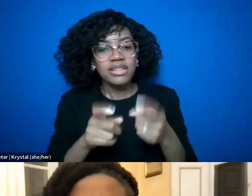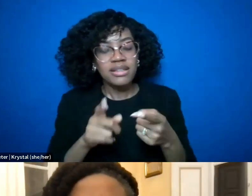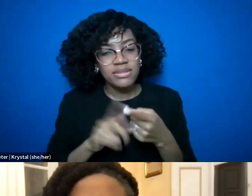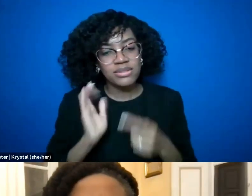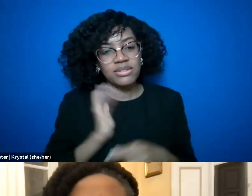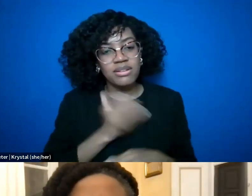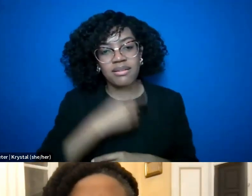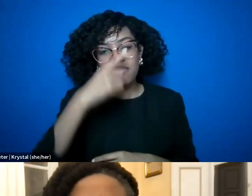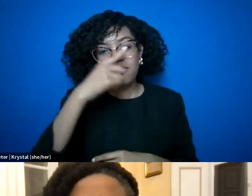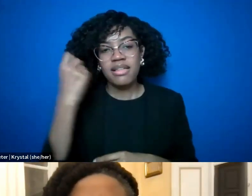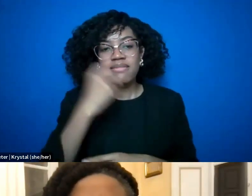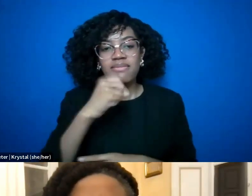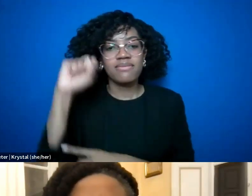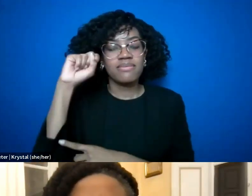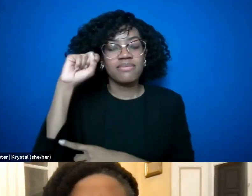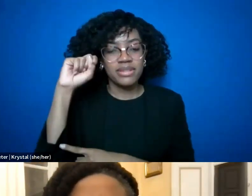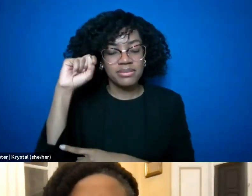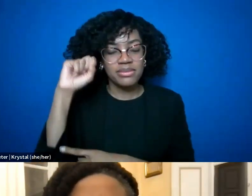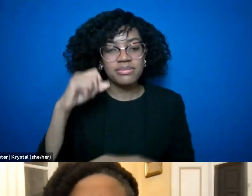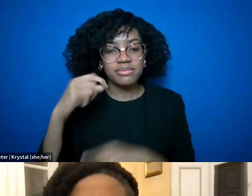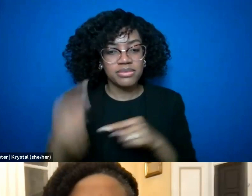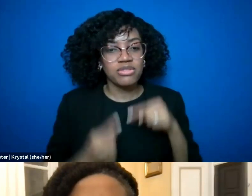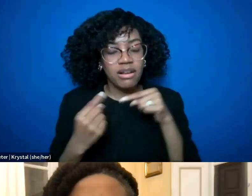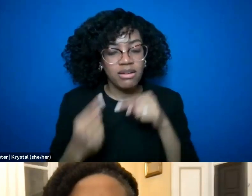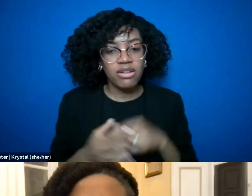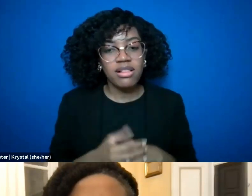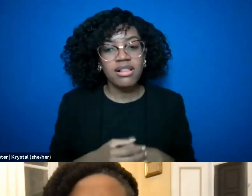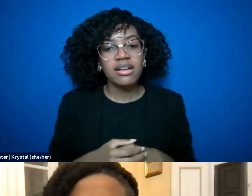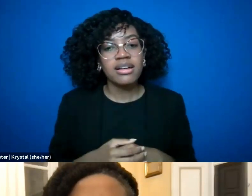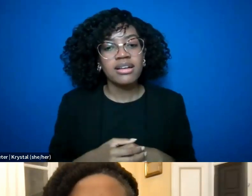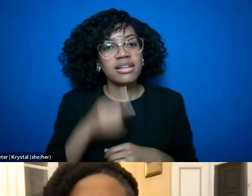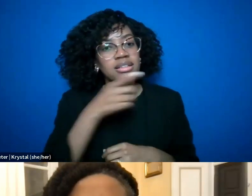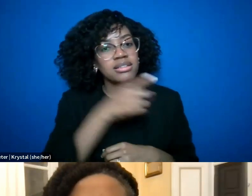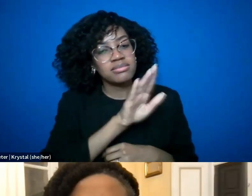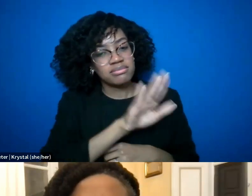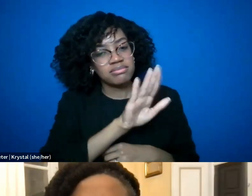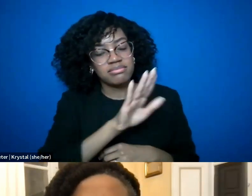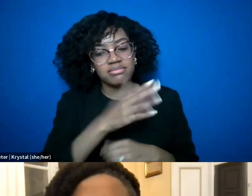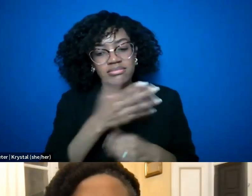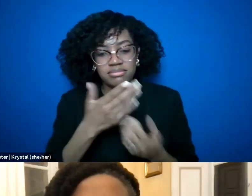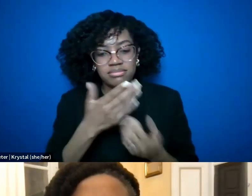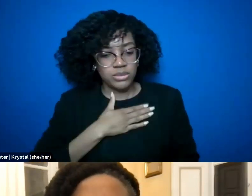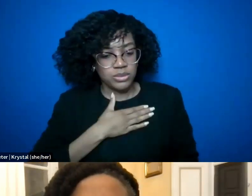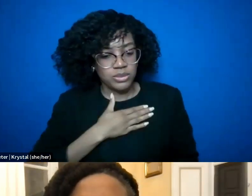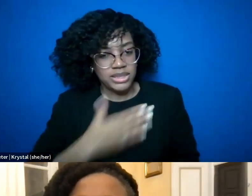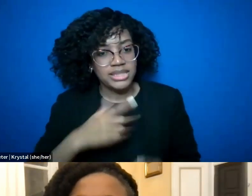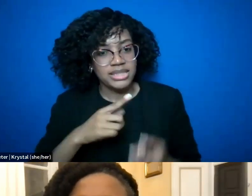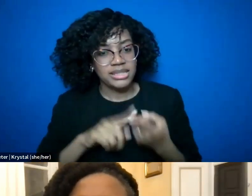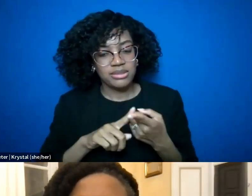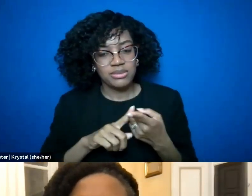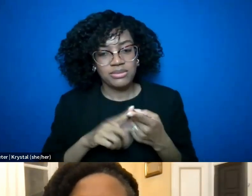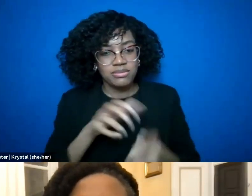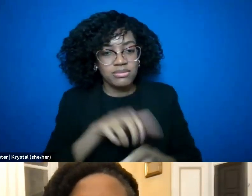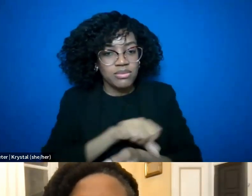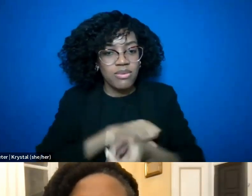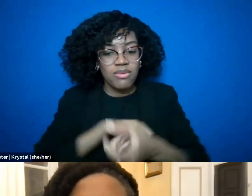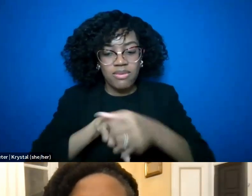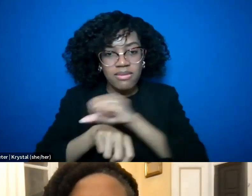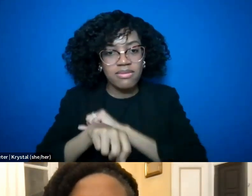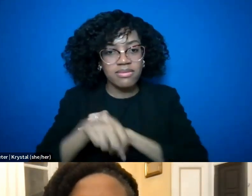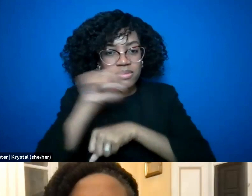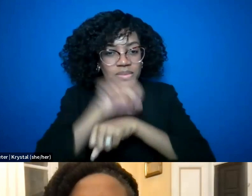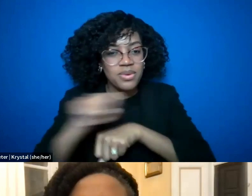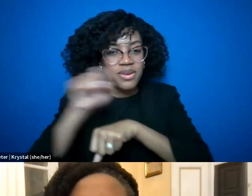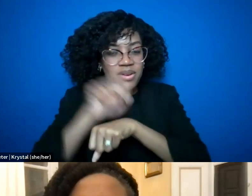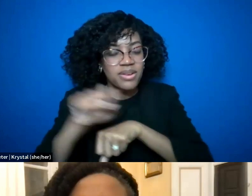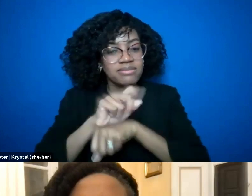social justice, but also your willingness to roll up your sleeves and get the work done and organize these days